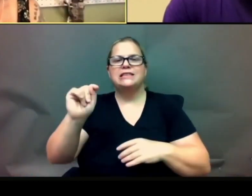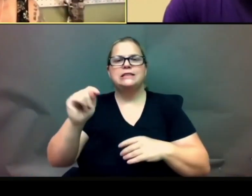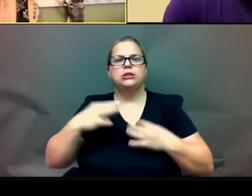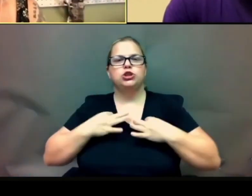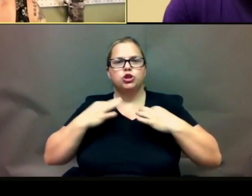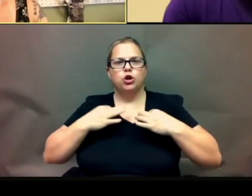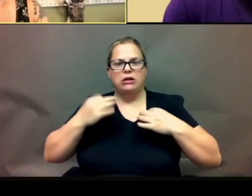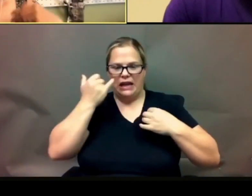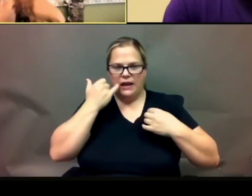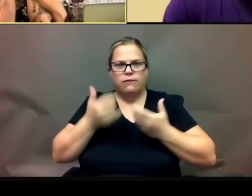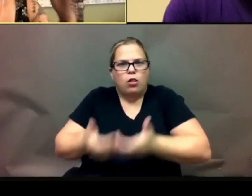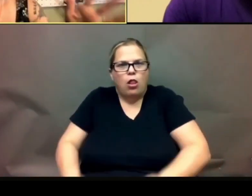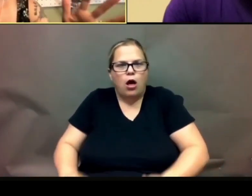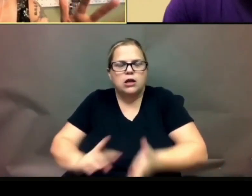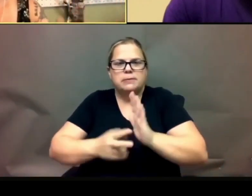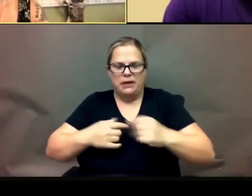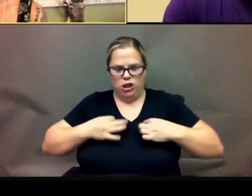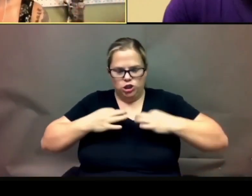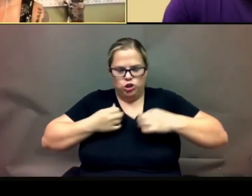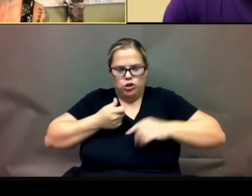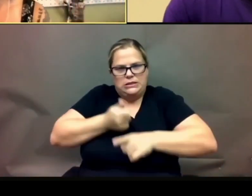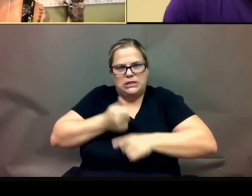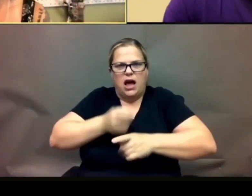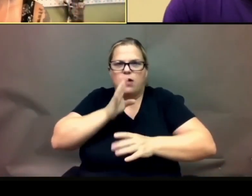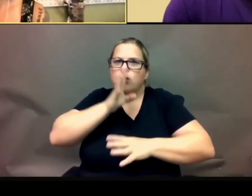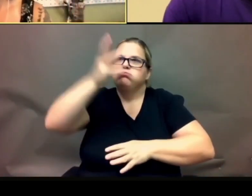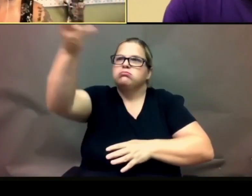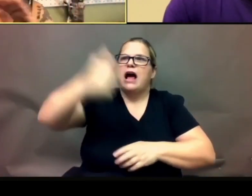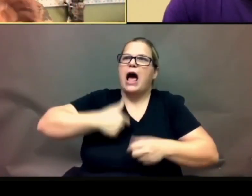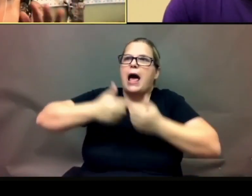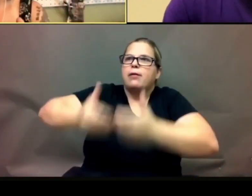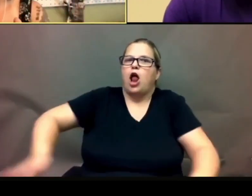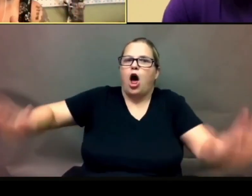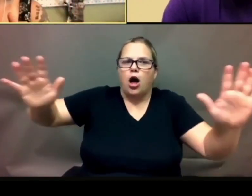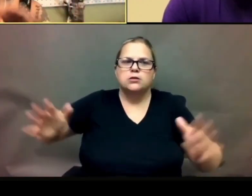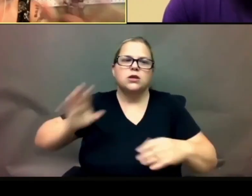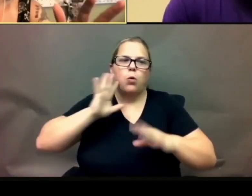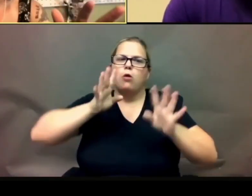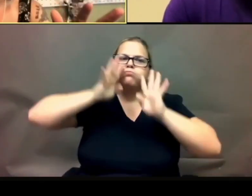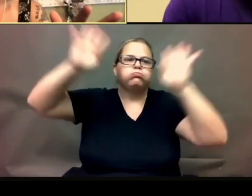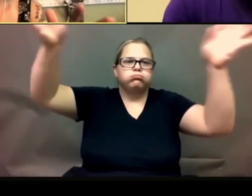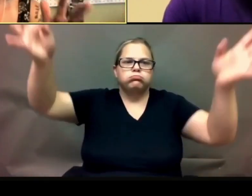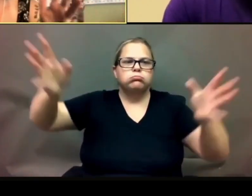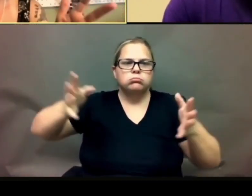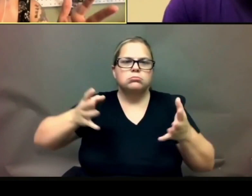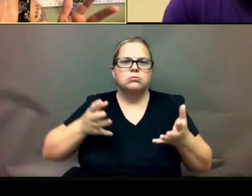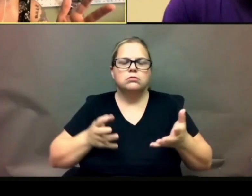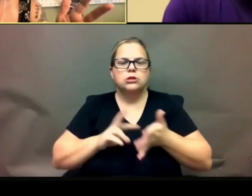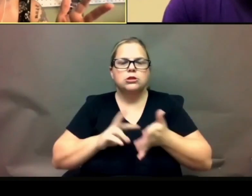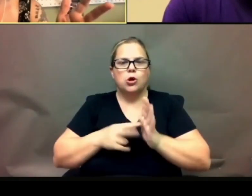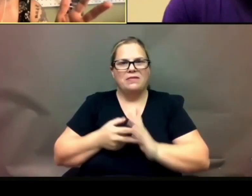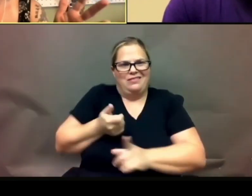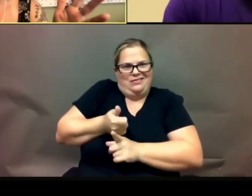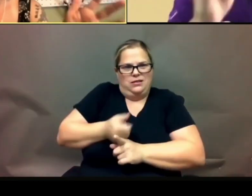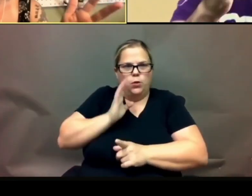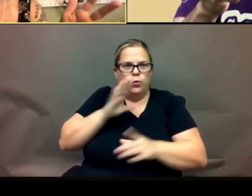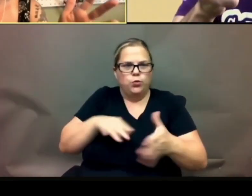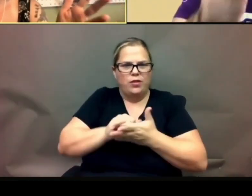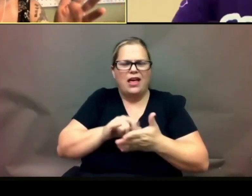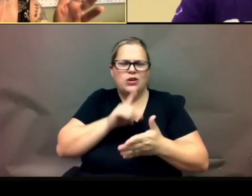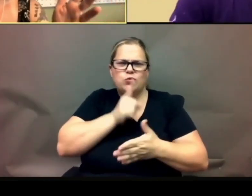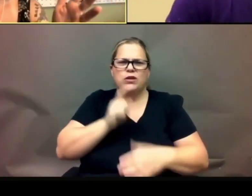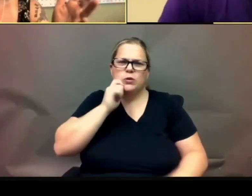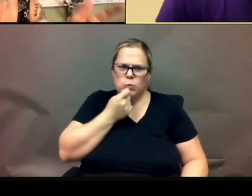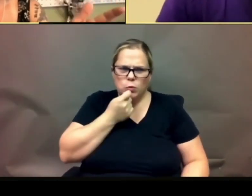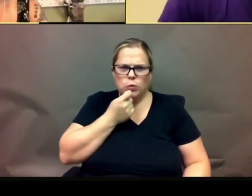or something. And there's all kinds of really amazing resources that I'll share eventually in chat, but we got to get into